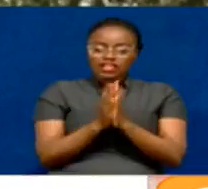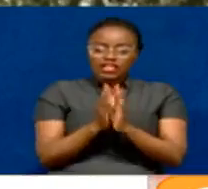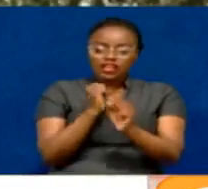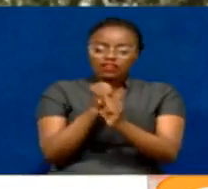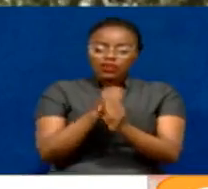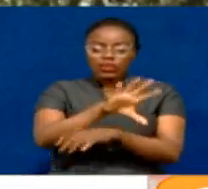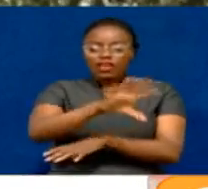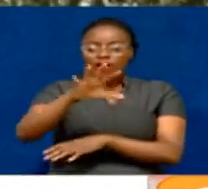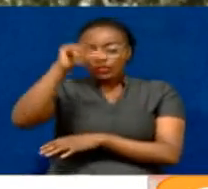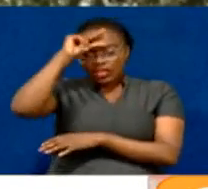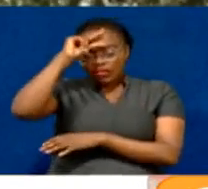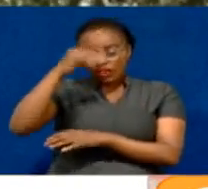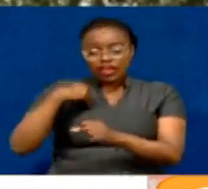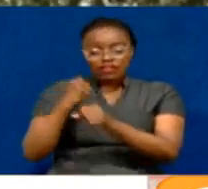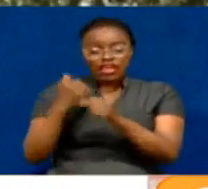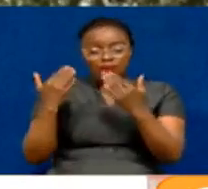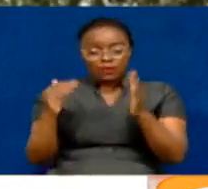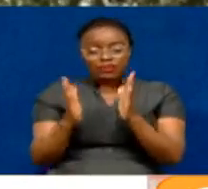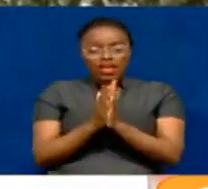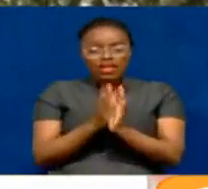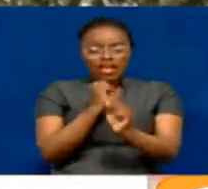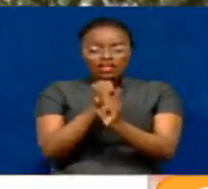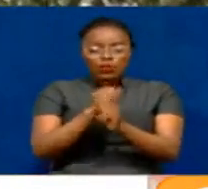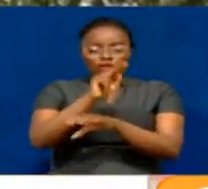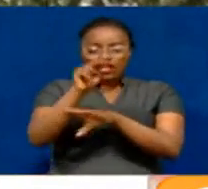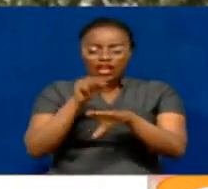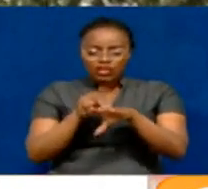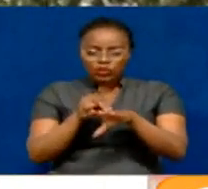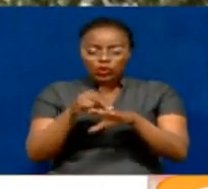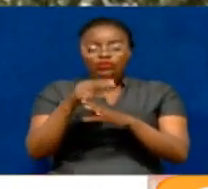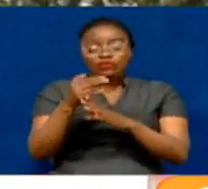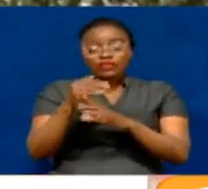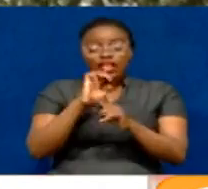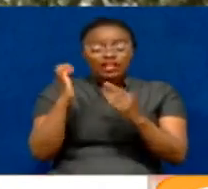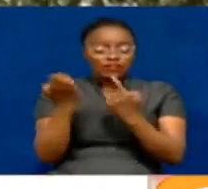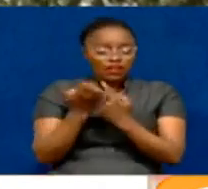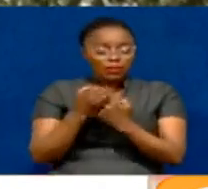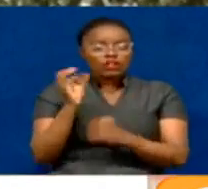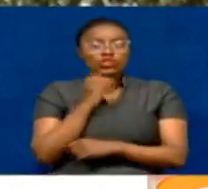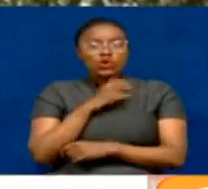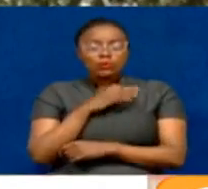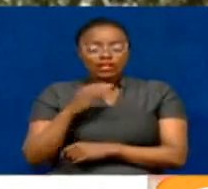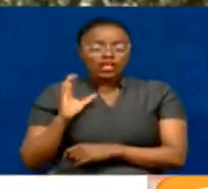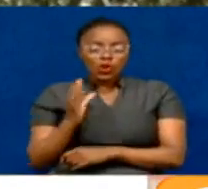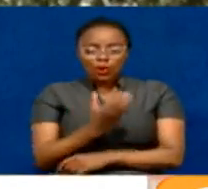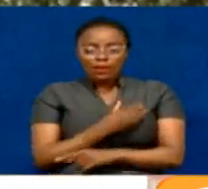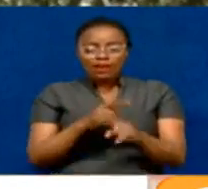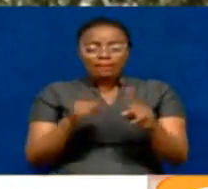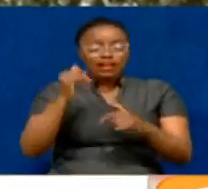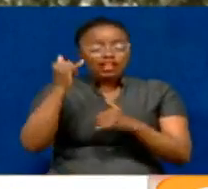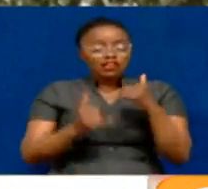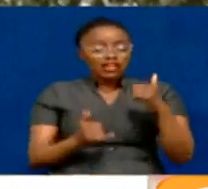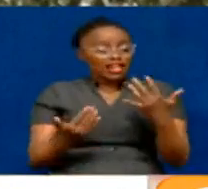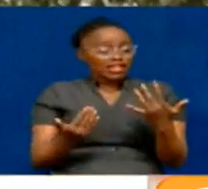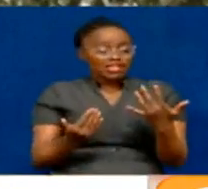na county government, tumefanya mikutano na National Environmental Complaints Committee. Lakini mwisho